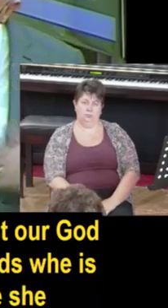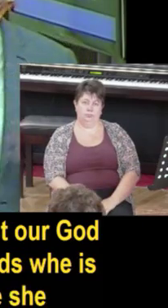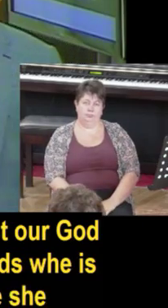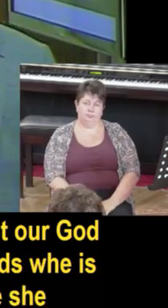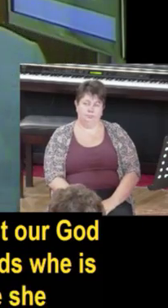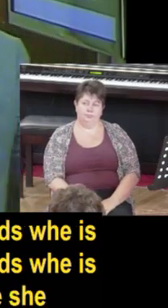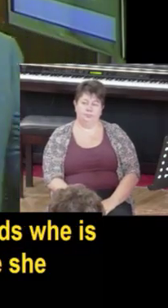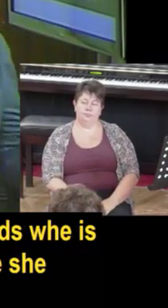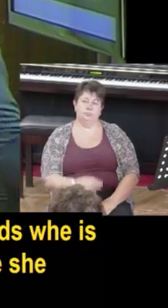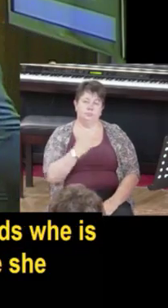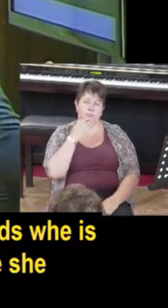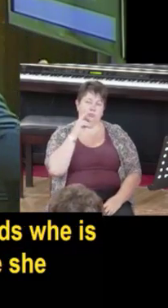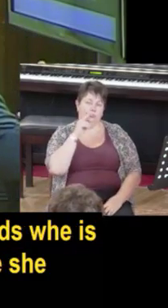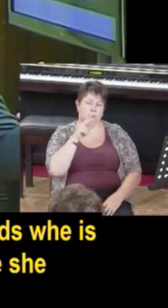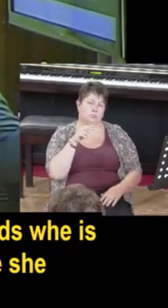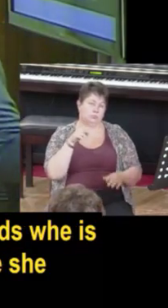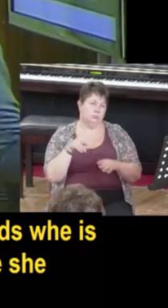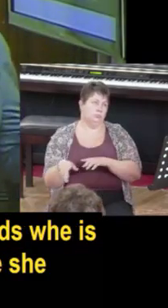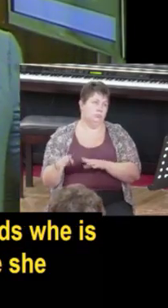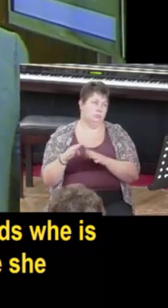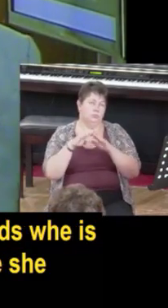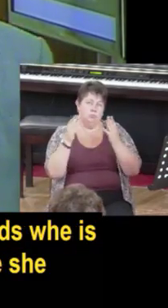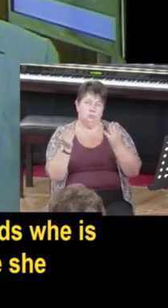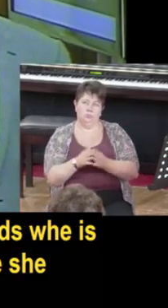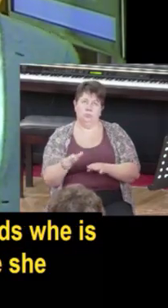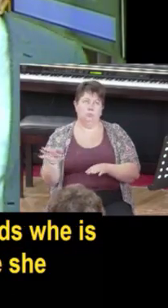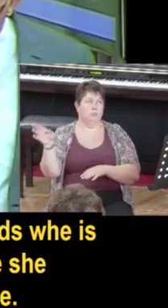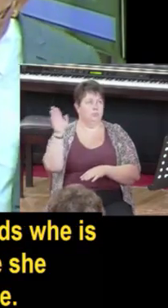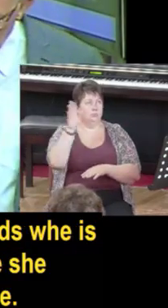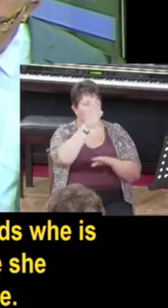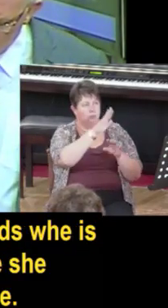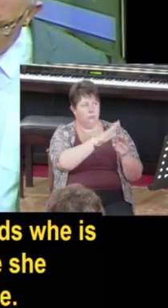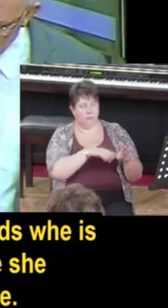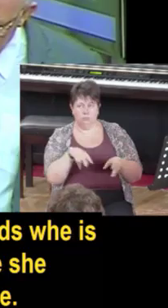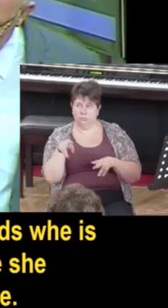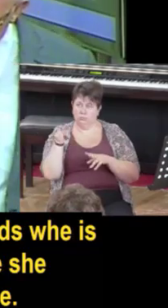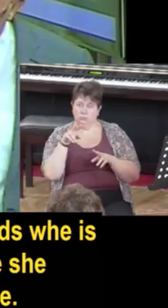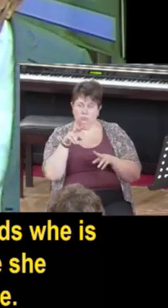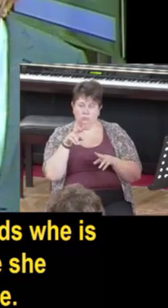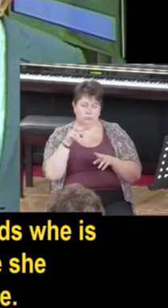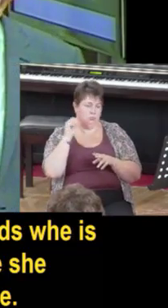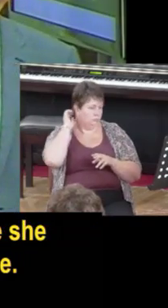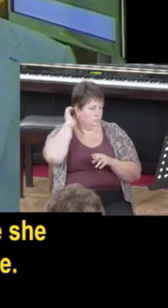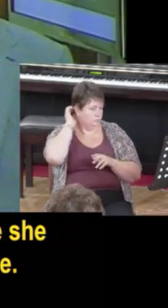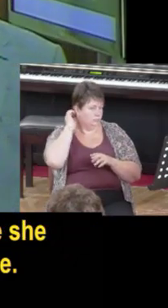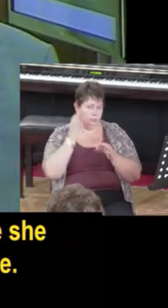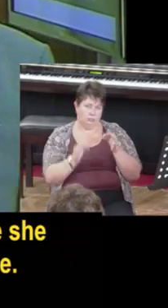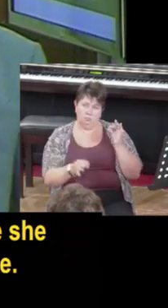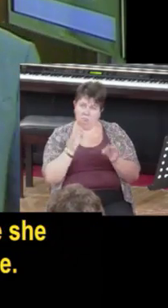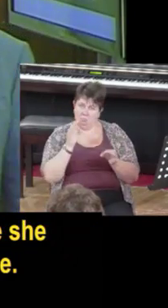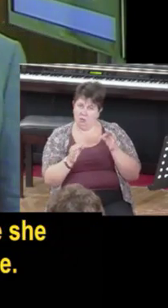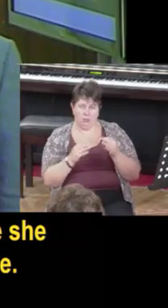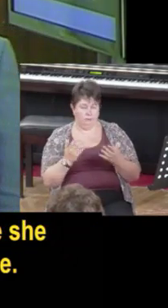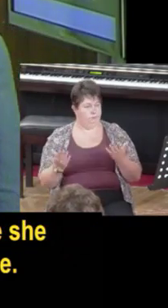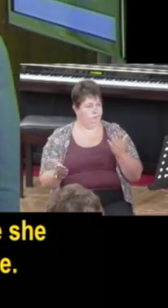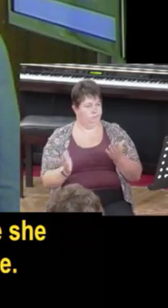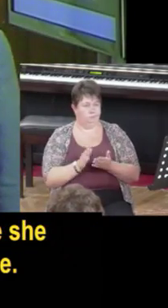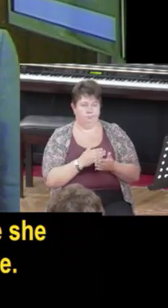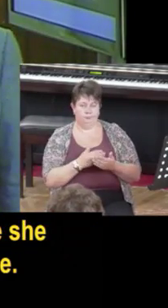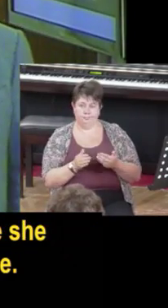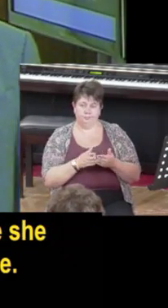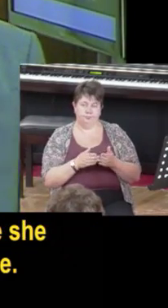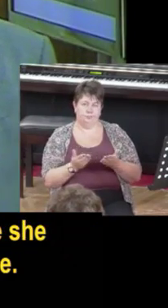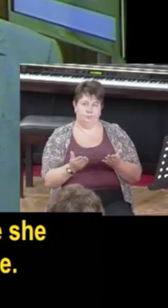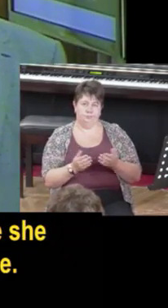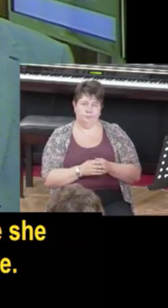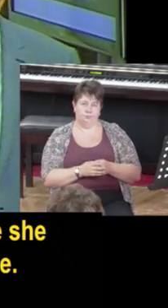And as you look across the world, irrespective of which political hue a country turns to, whether it be conservative or liberal or